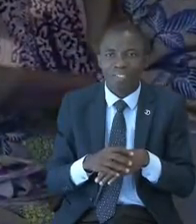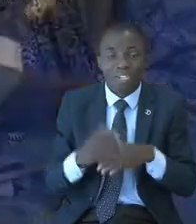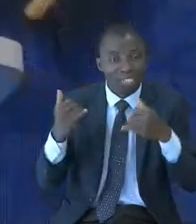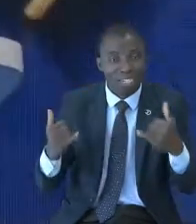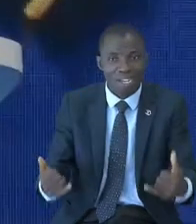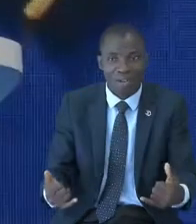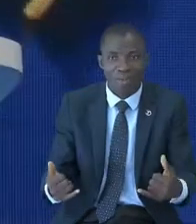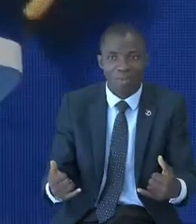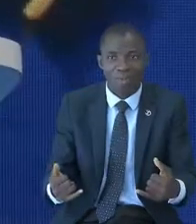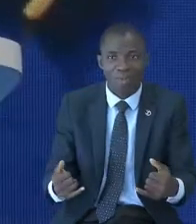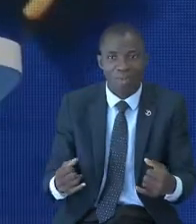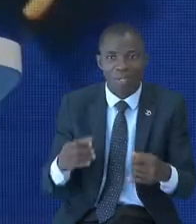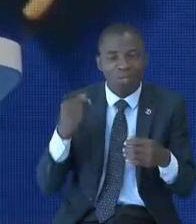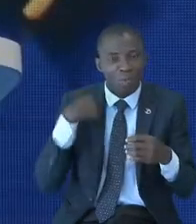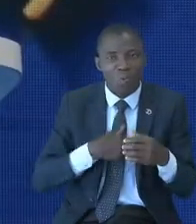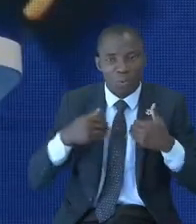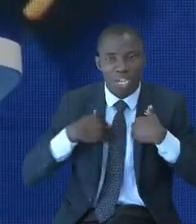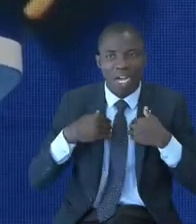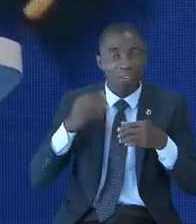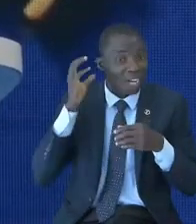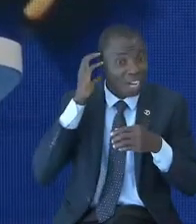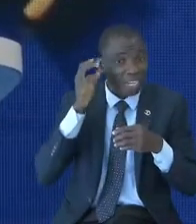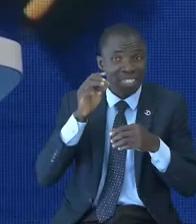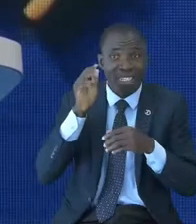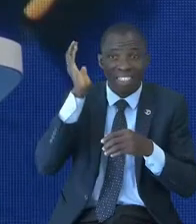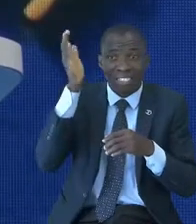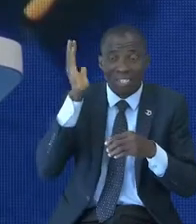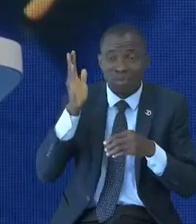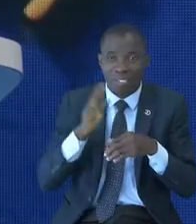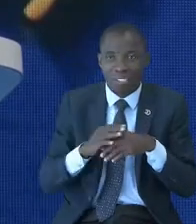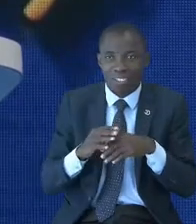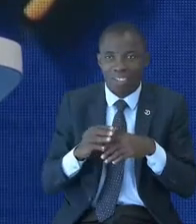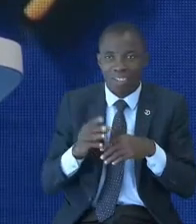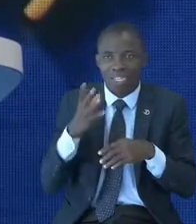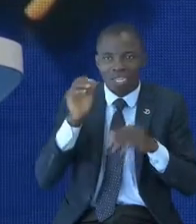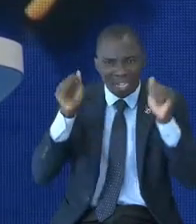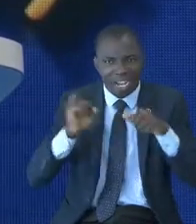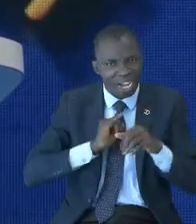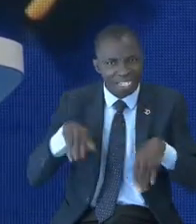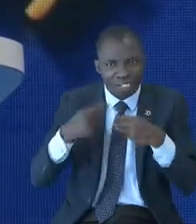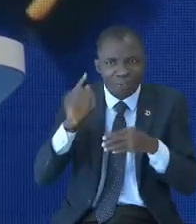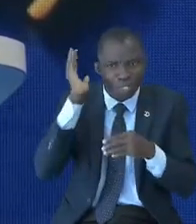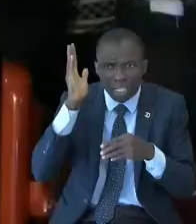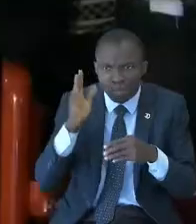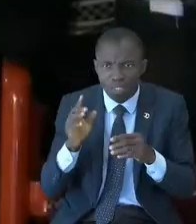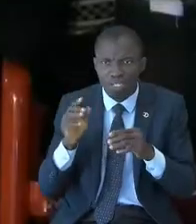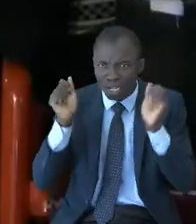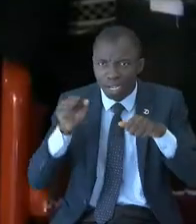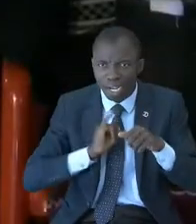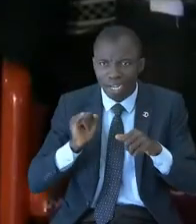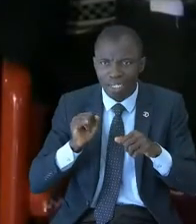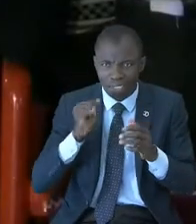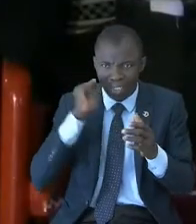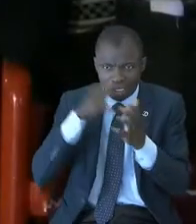Now, we've had testimonies. And can I give you a testimony? Is that all